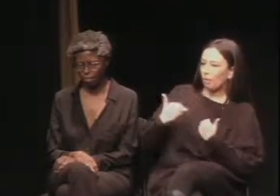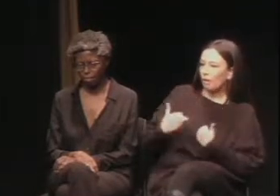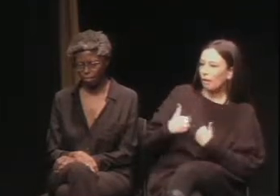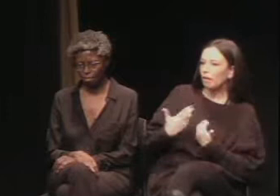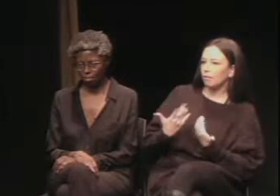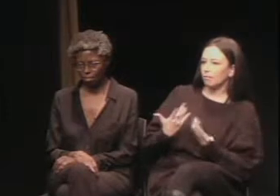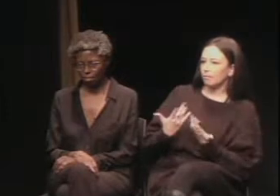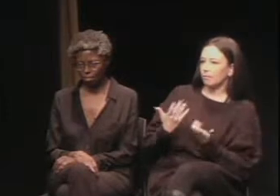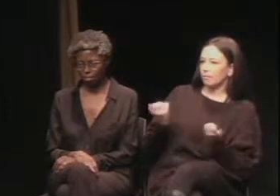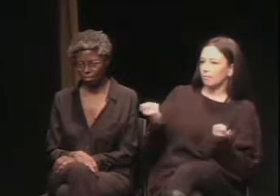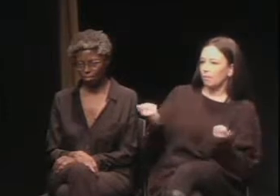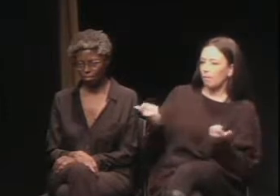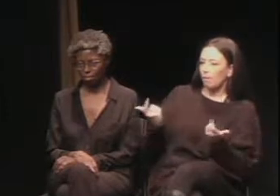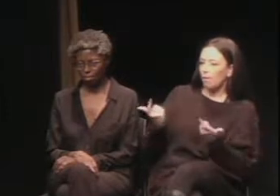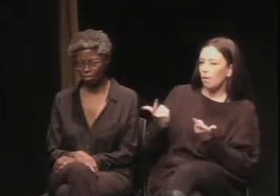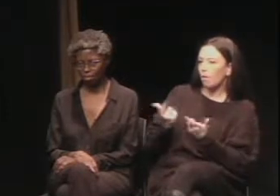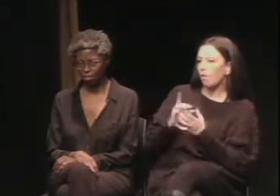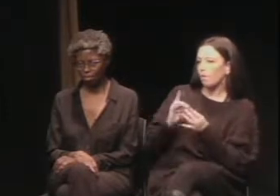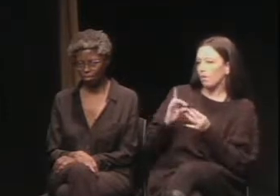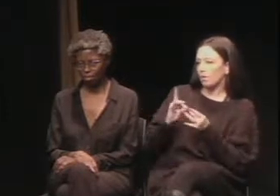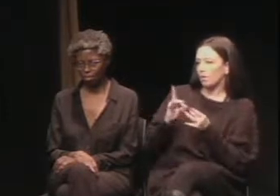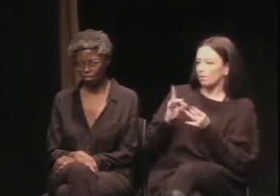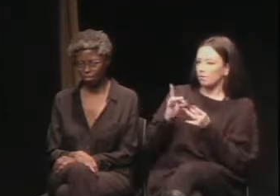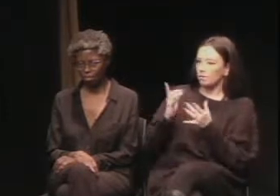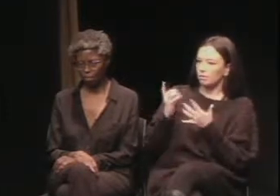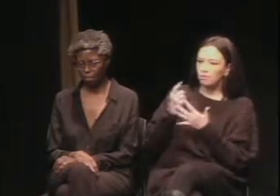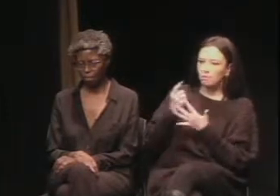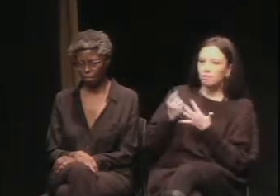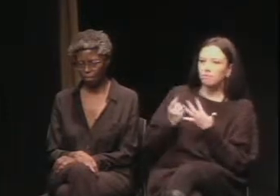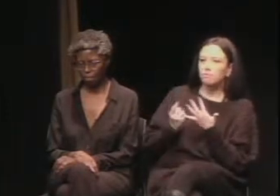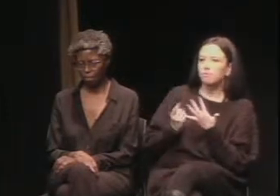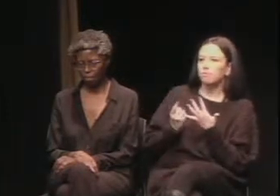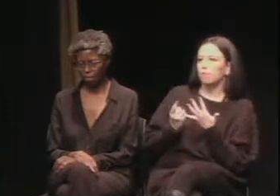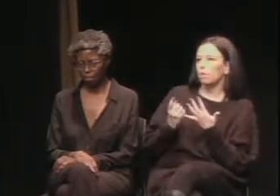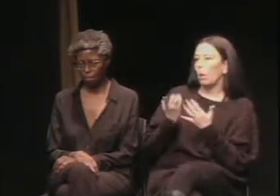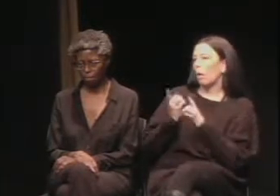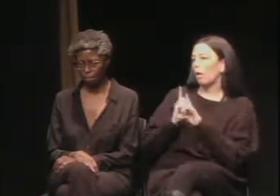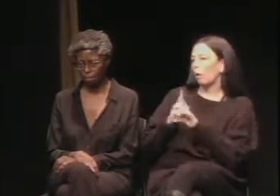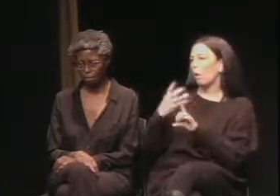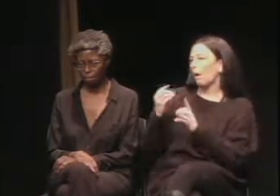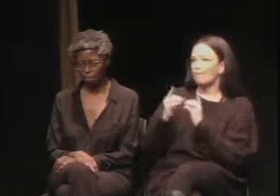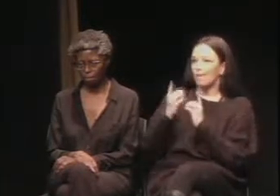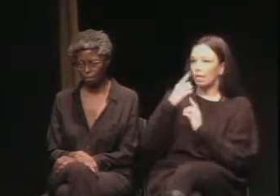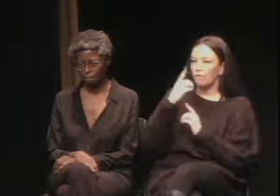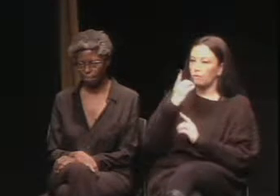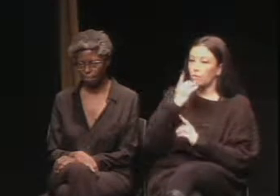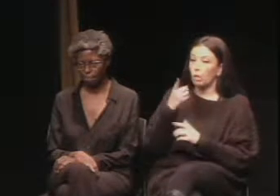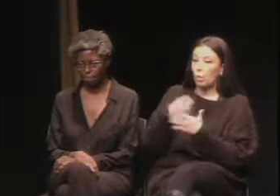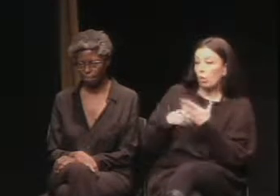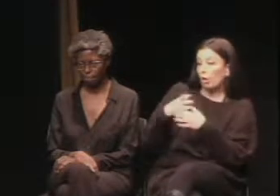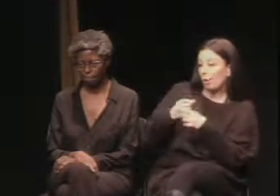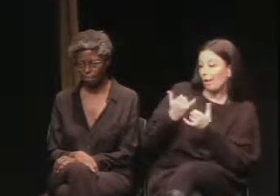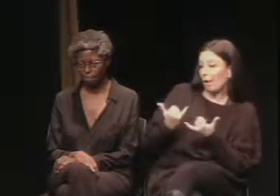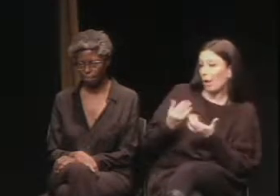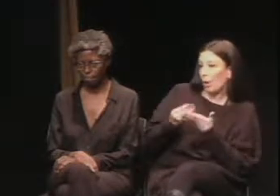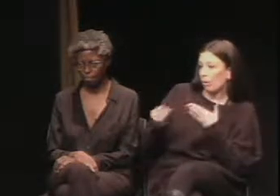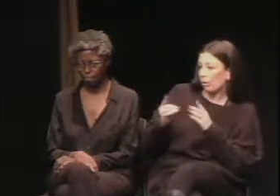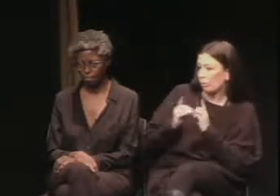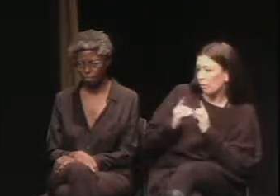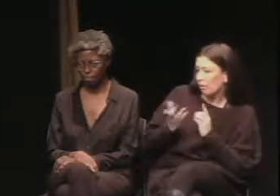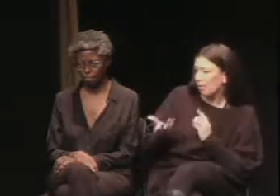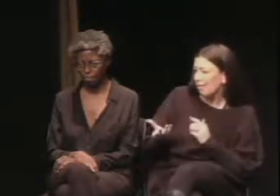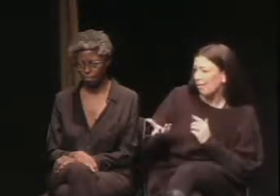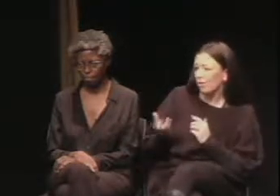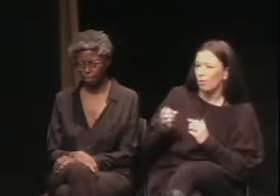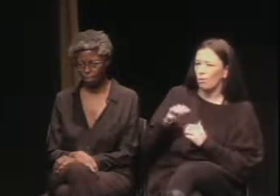Right. All of the messages about, you know, you take her out, you bought her dinner, what do you get? Yeah. You know, or yeah,